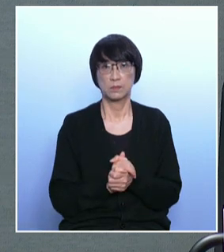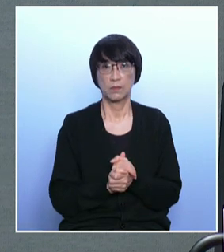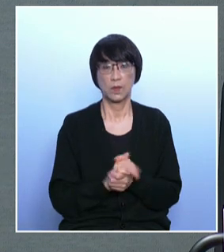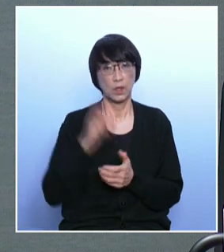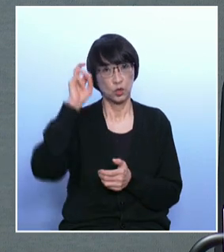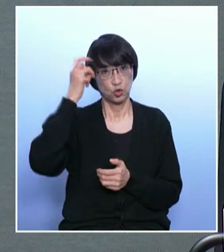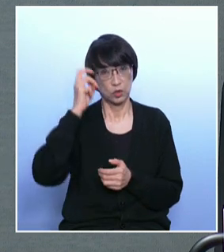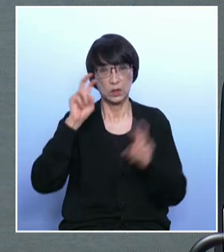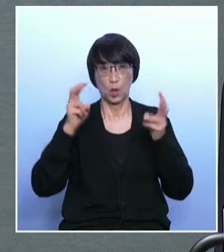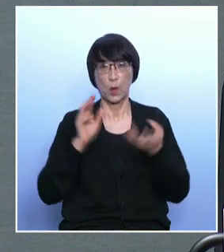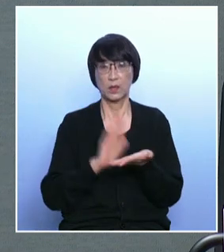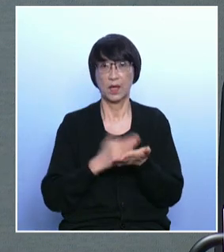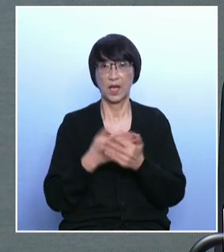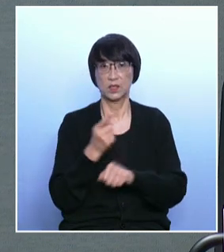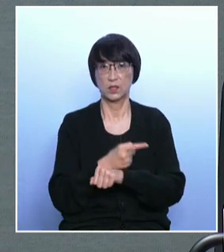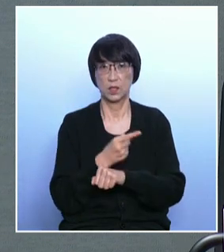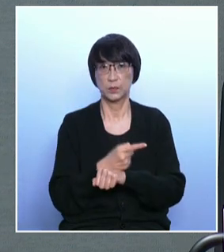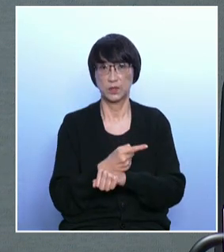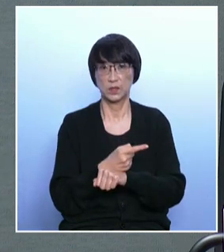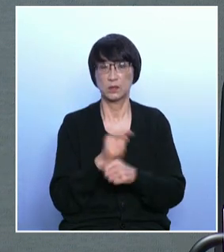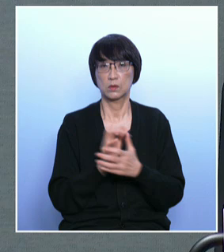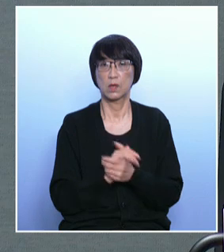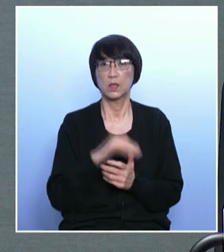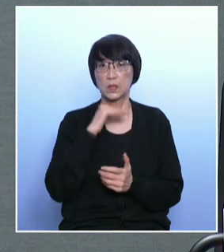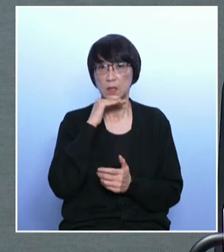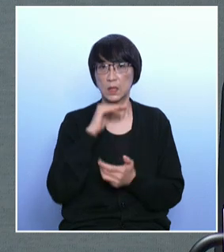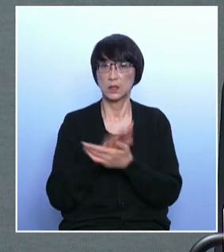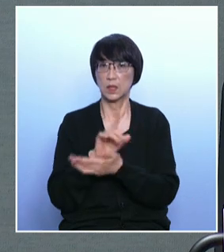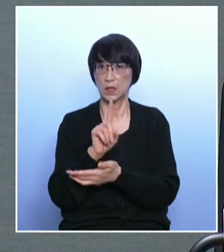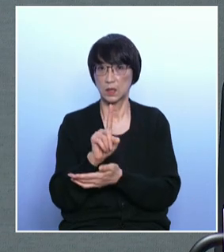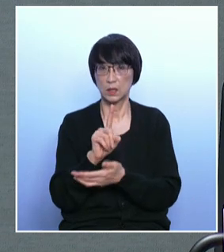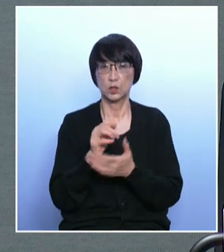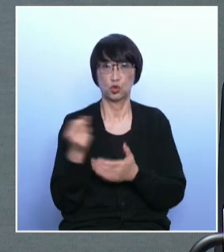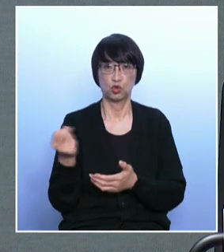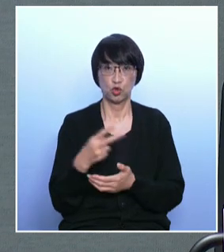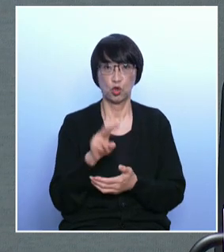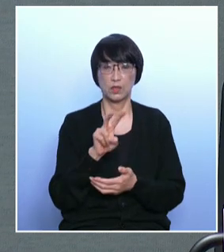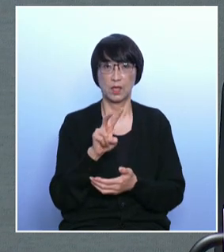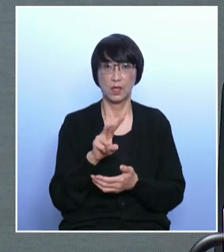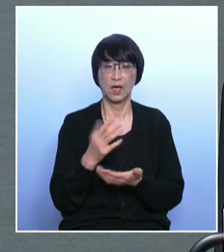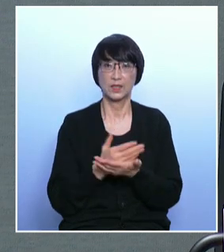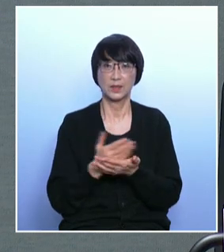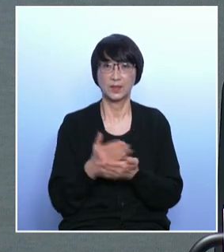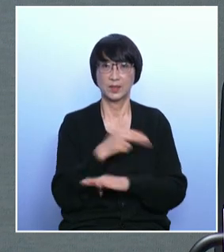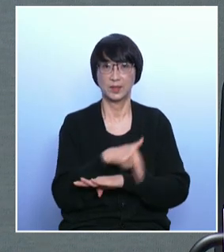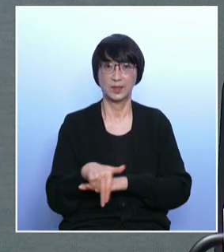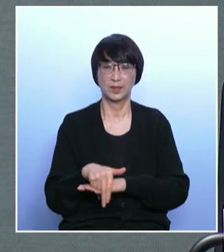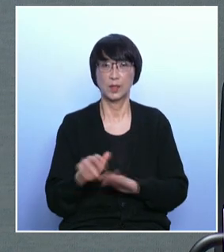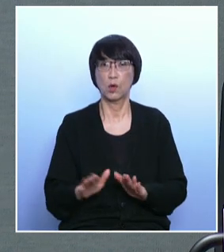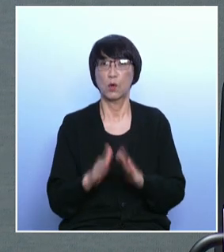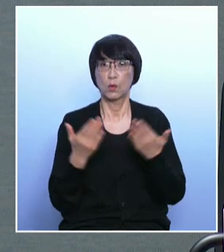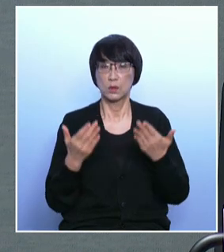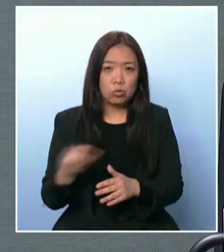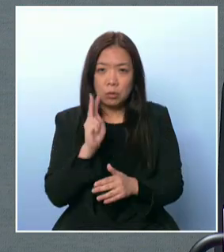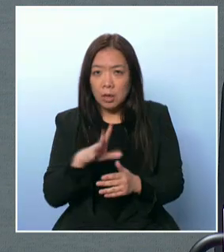diabetes, dementia. These are areas we want to look into, but we'll have to wait for another year